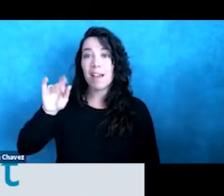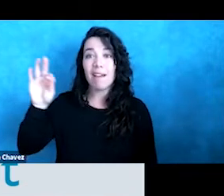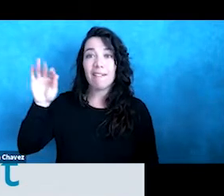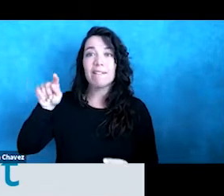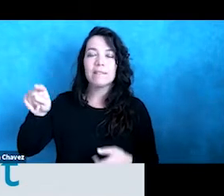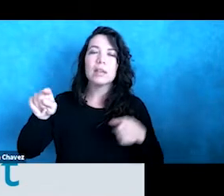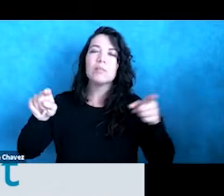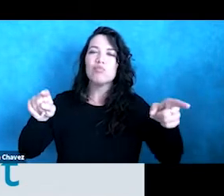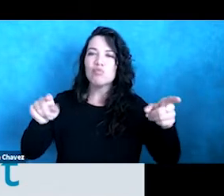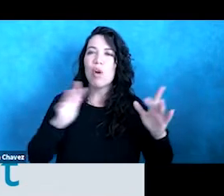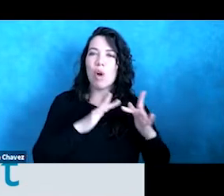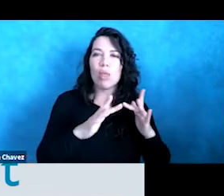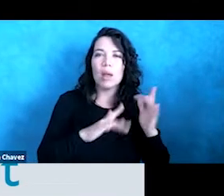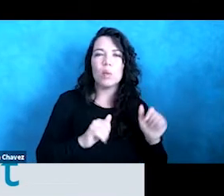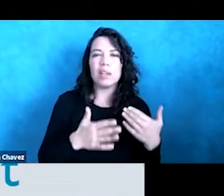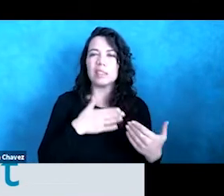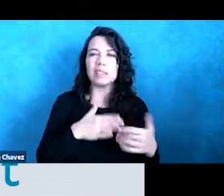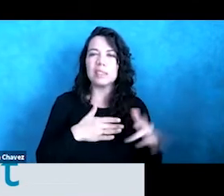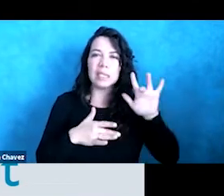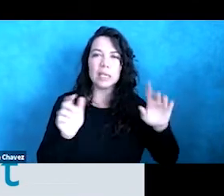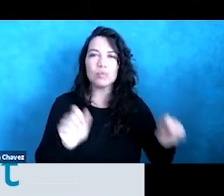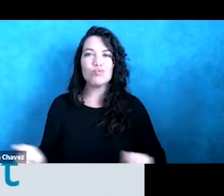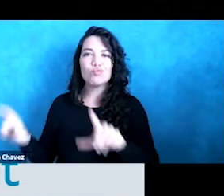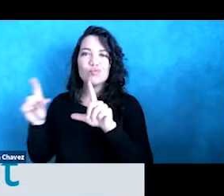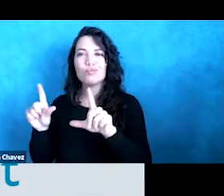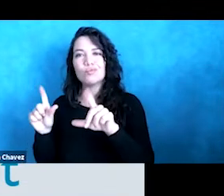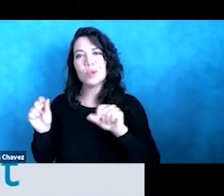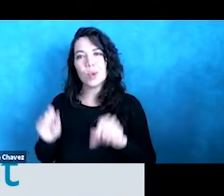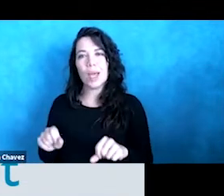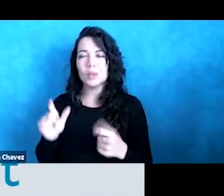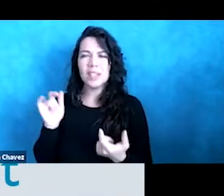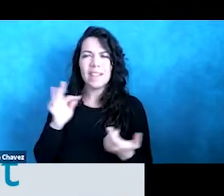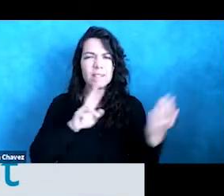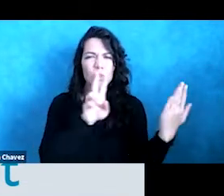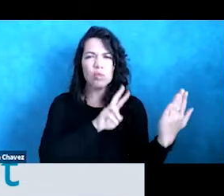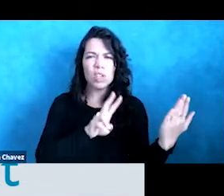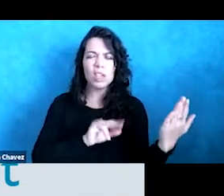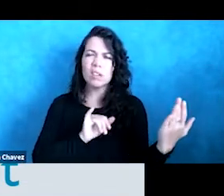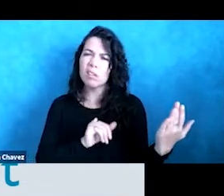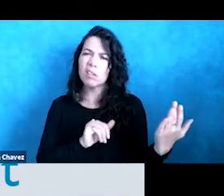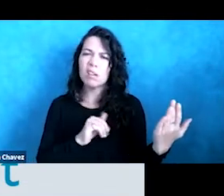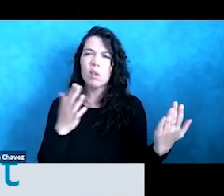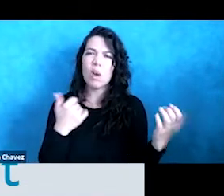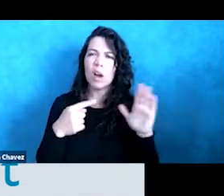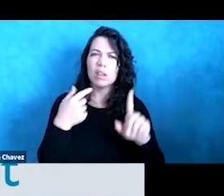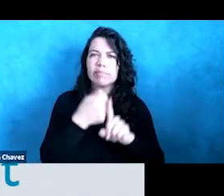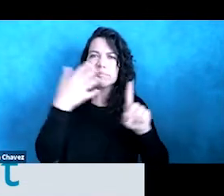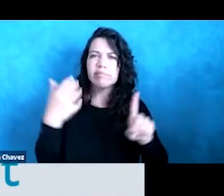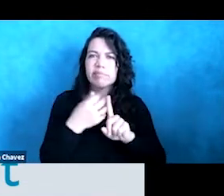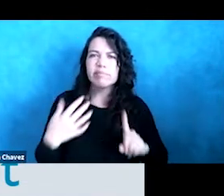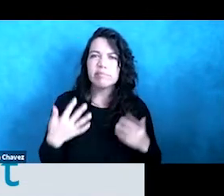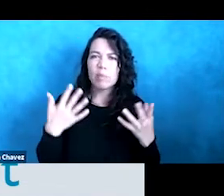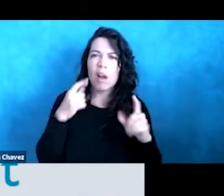online version. So if you are reading something and you want to have more information or go a little bit deeper on that particular